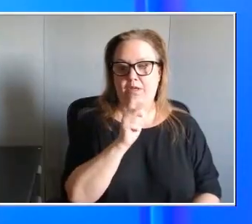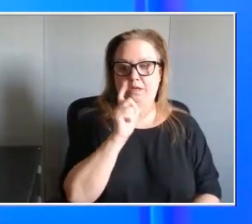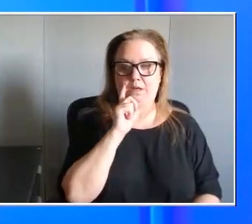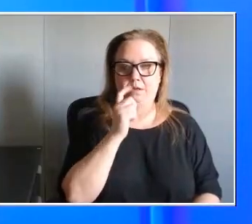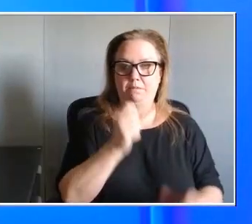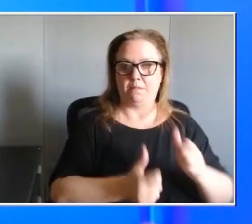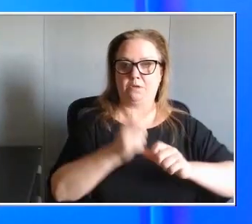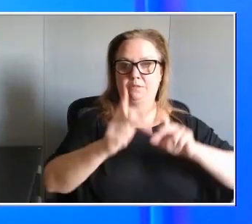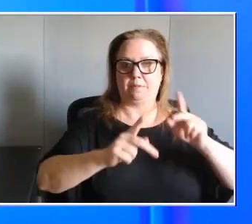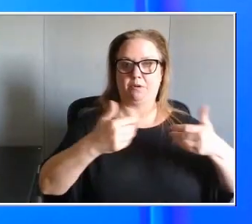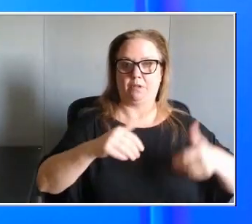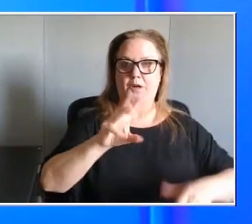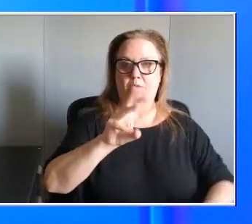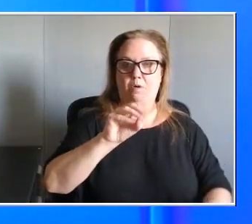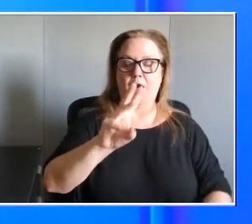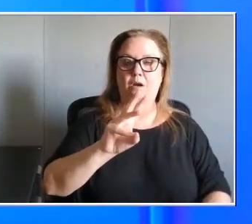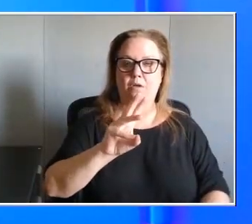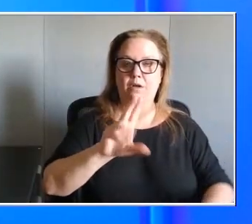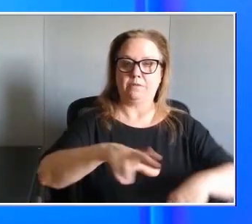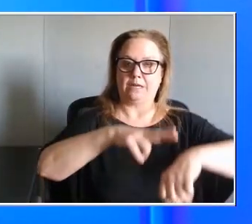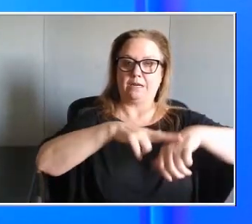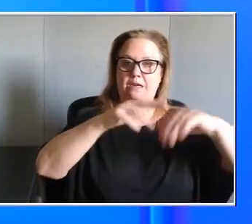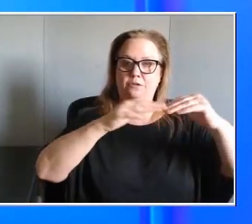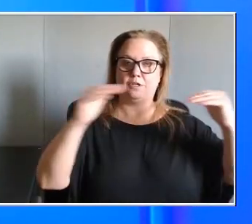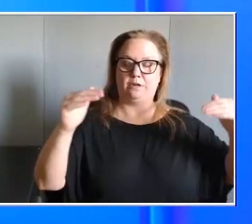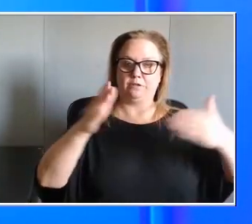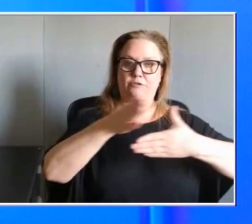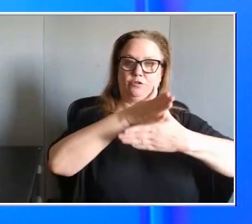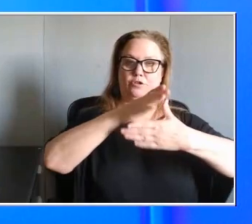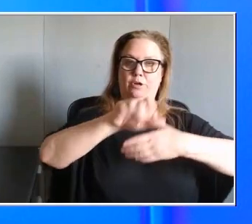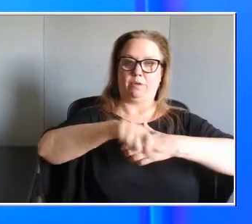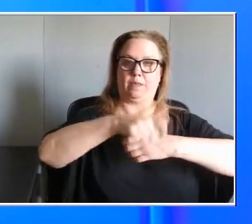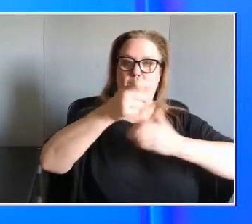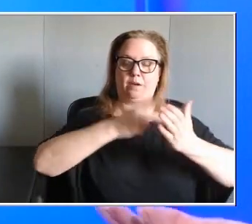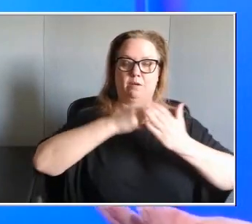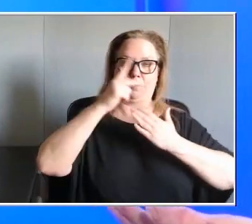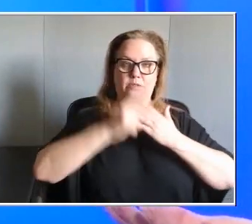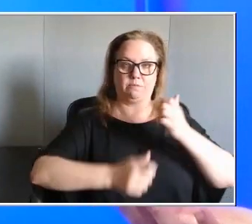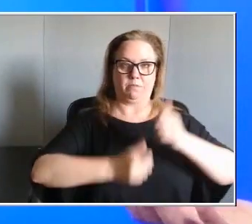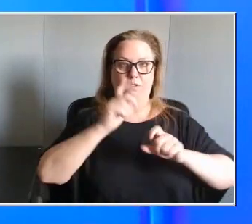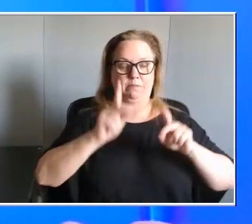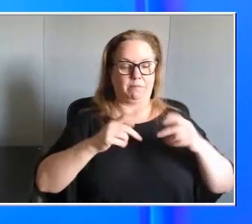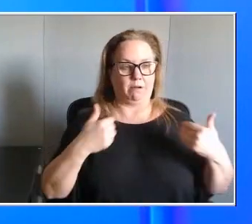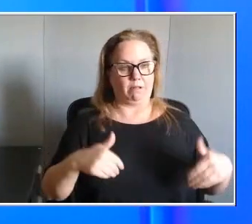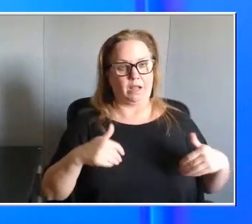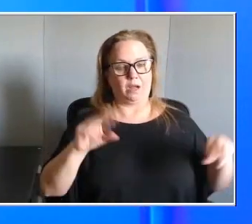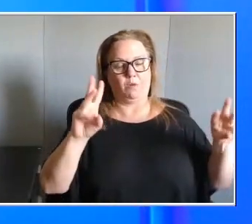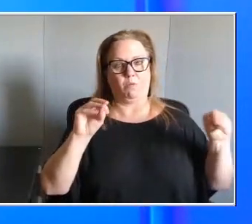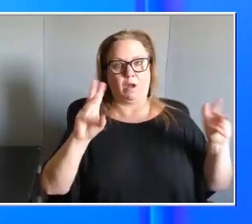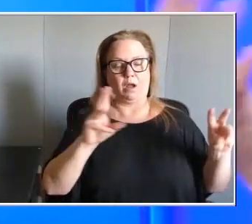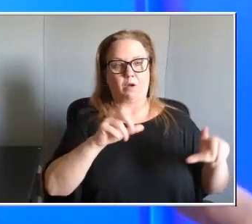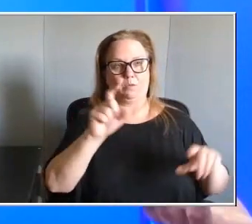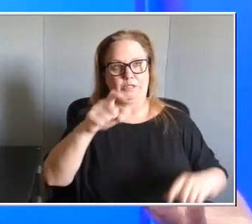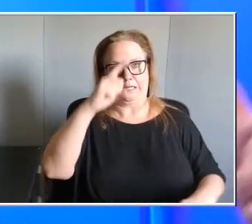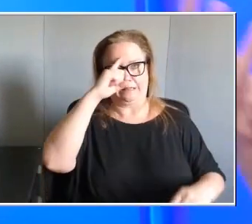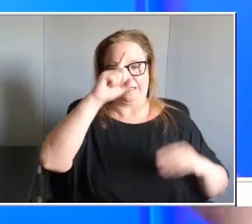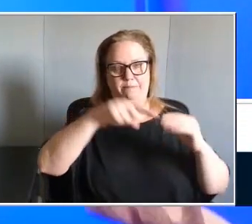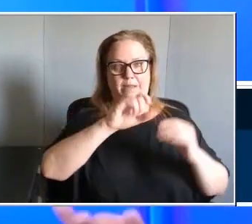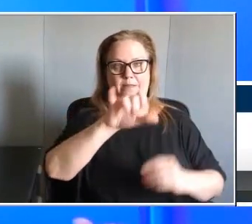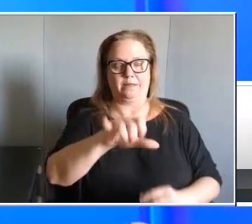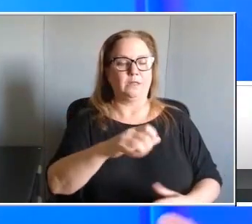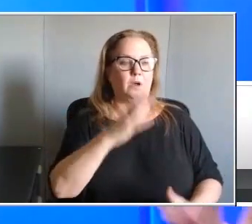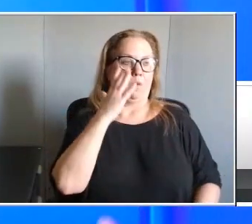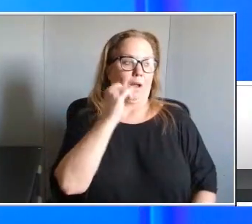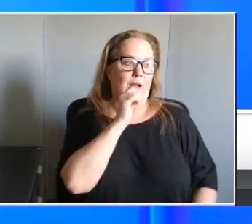like, wow. And we've taken it to the national level to share with other programs. Yeah. And people are mostly like, wow, why didn't we think of this? Yeah, why hasn't this been gone on